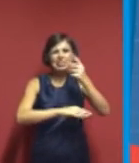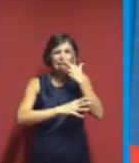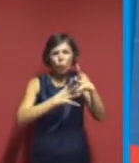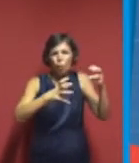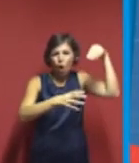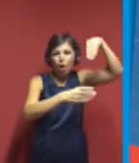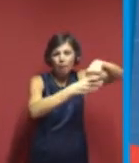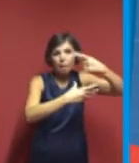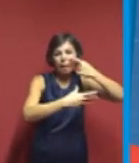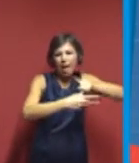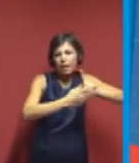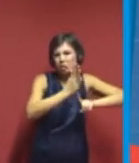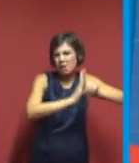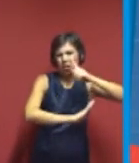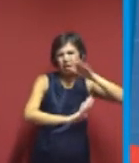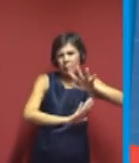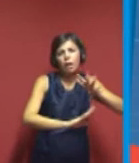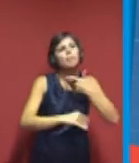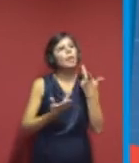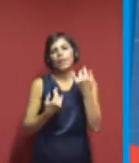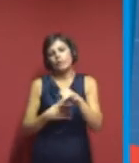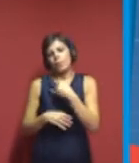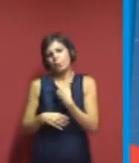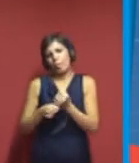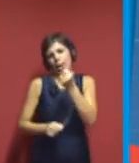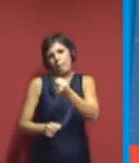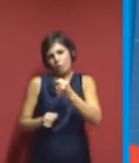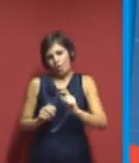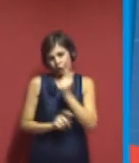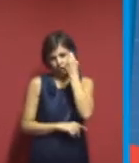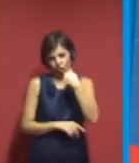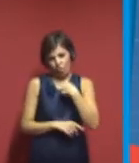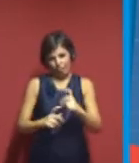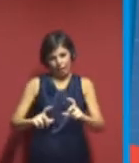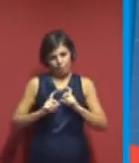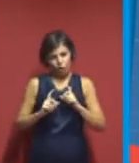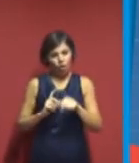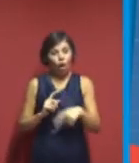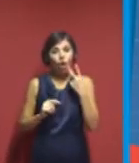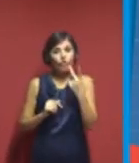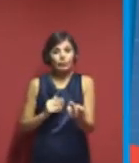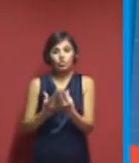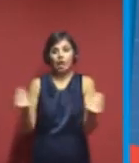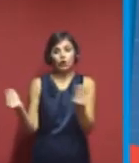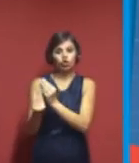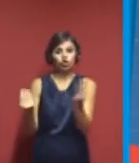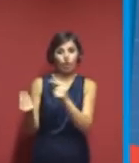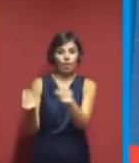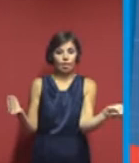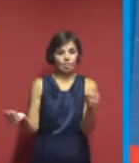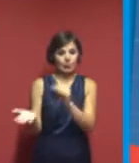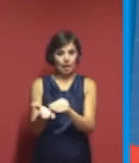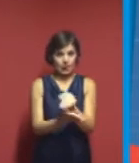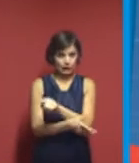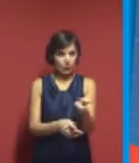Moore Award, I heard with astonishment that the children in my town, in my neighborhood from Hackerville, they no longer play like hackers. They want to be like